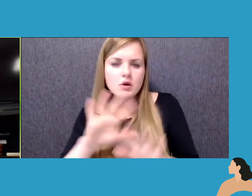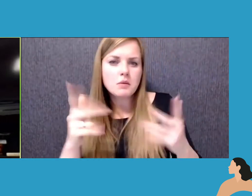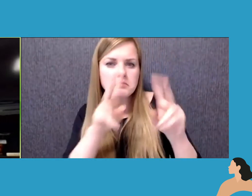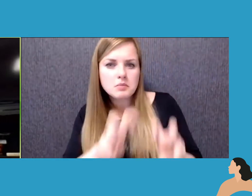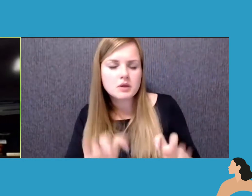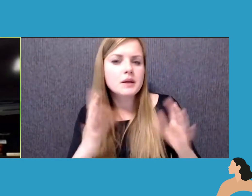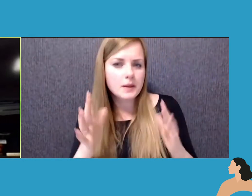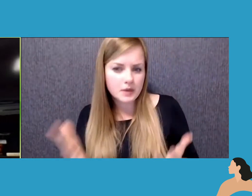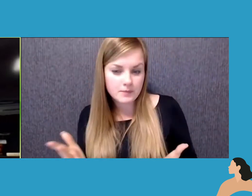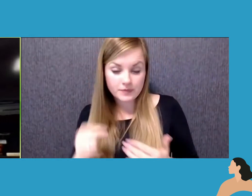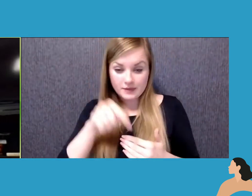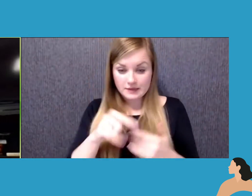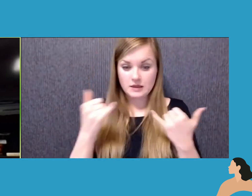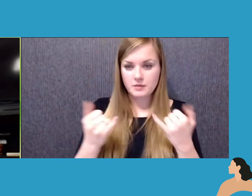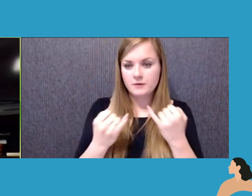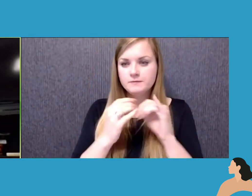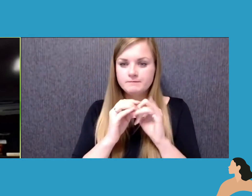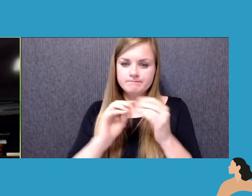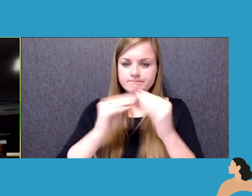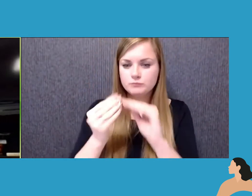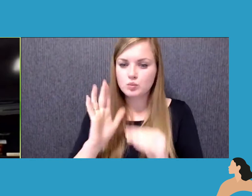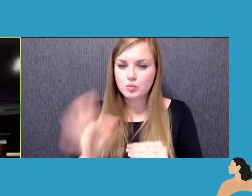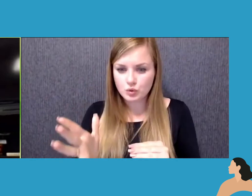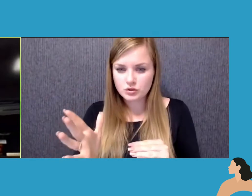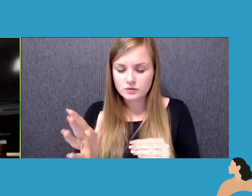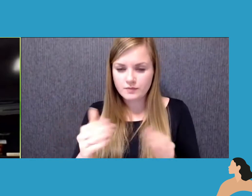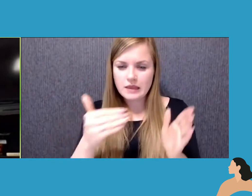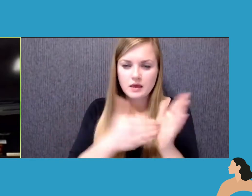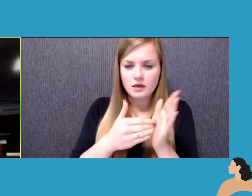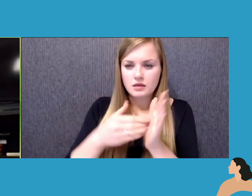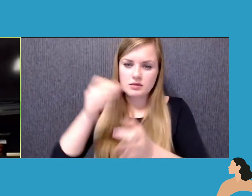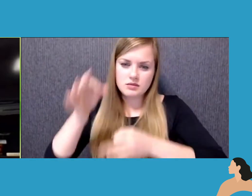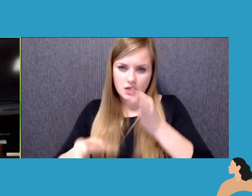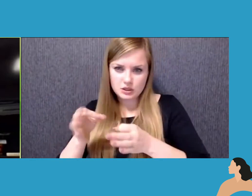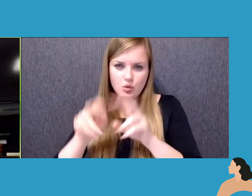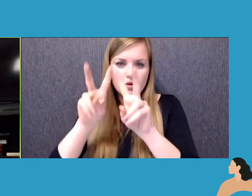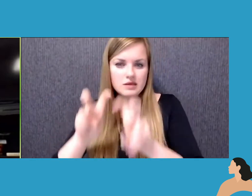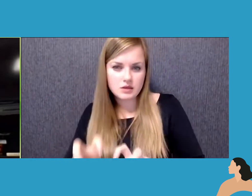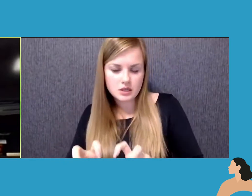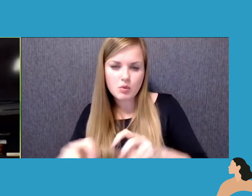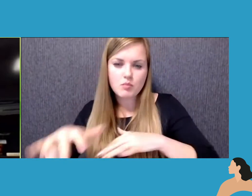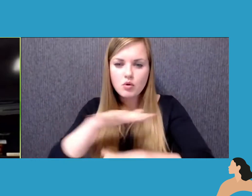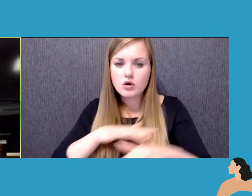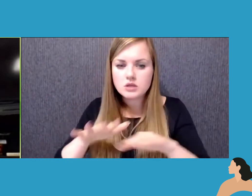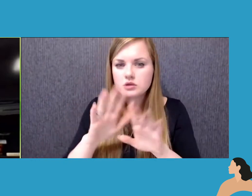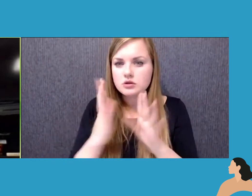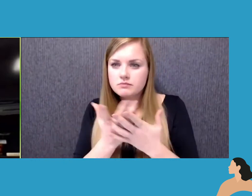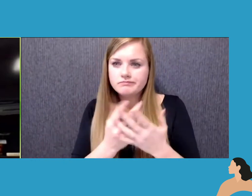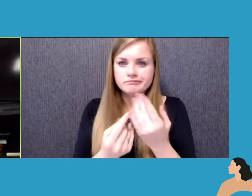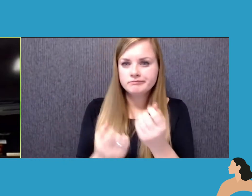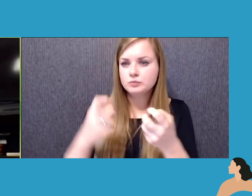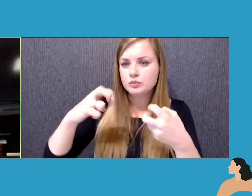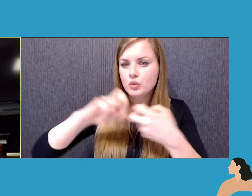law enforcement institutions related to the criteria of threat and systematic nature when investigating hate crime. The aim of this session